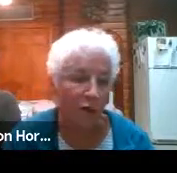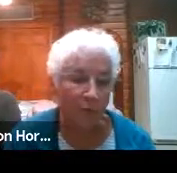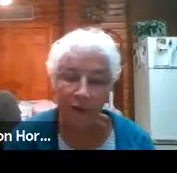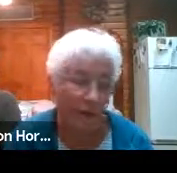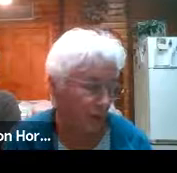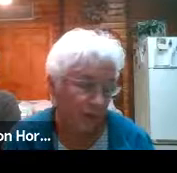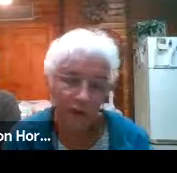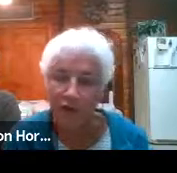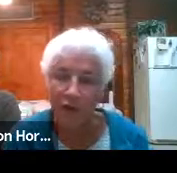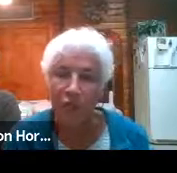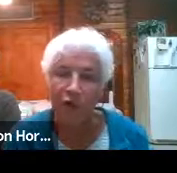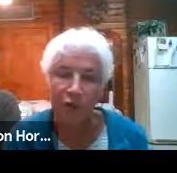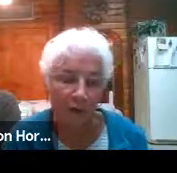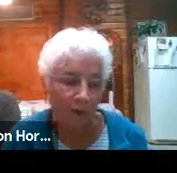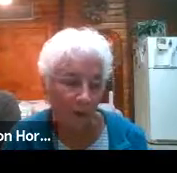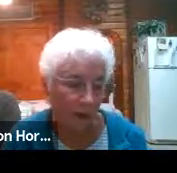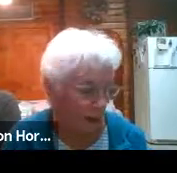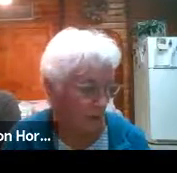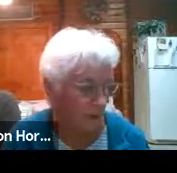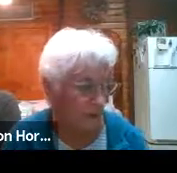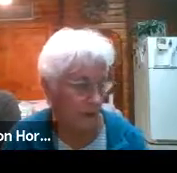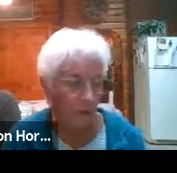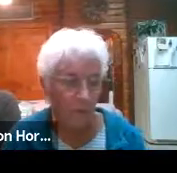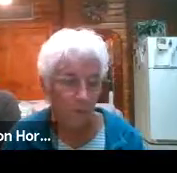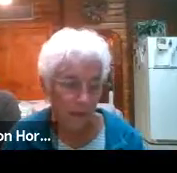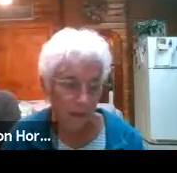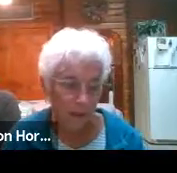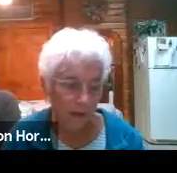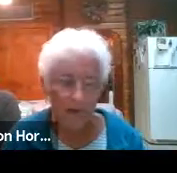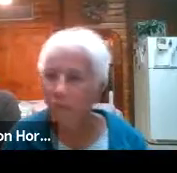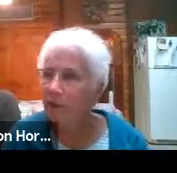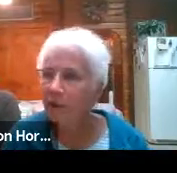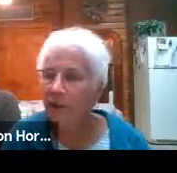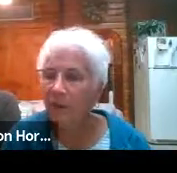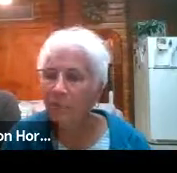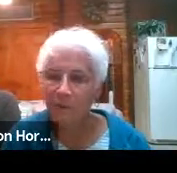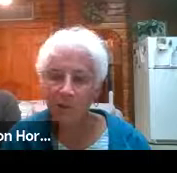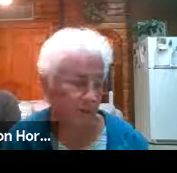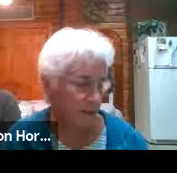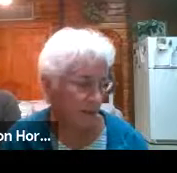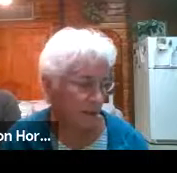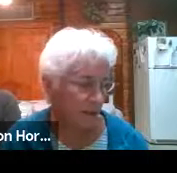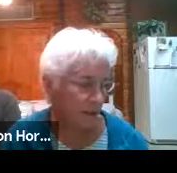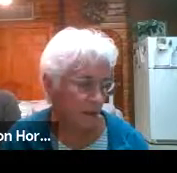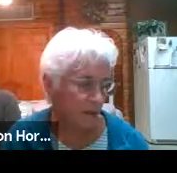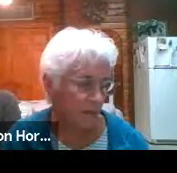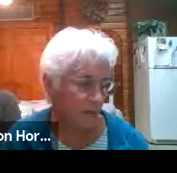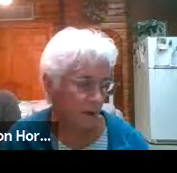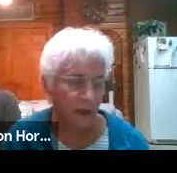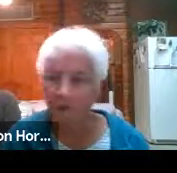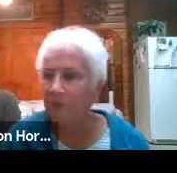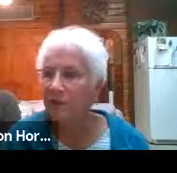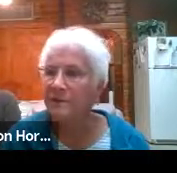one comment, but just on the language we use. But then another one, somebody was saying today that